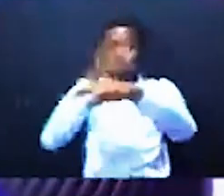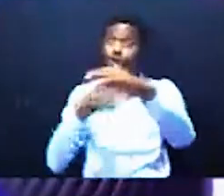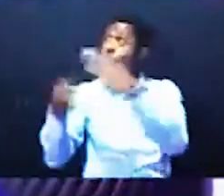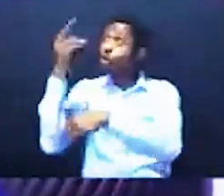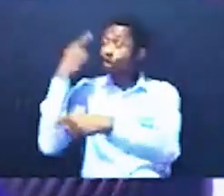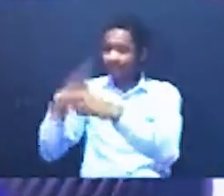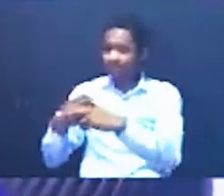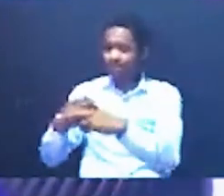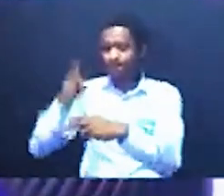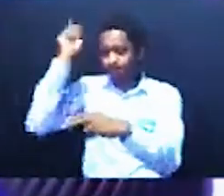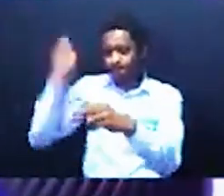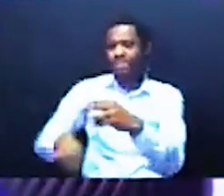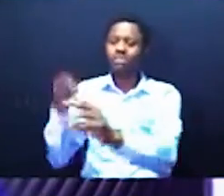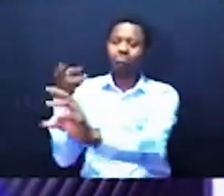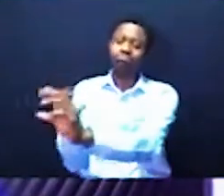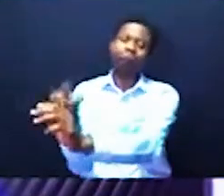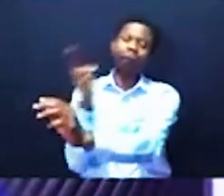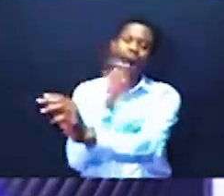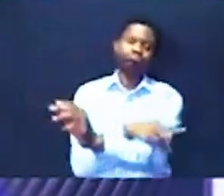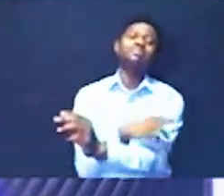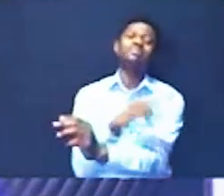Lord depart from iniquity.